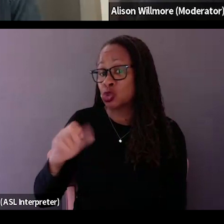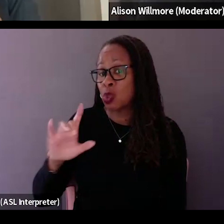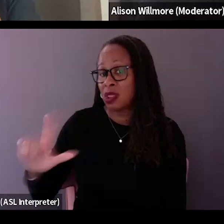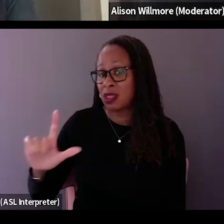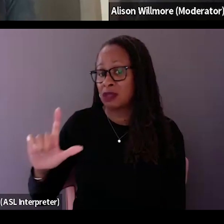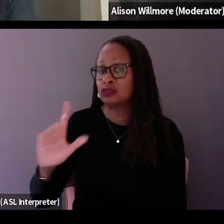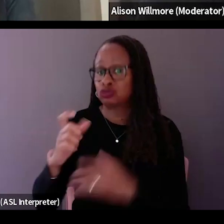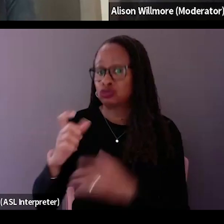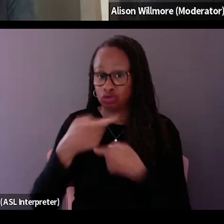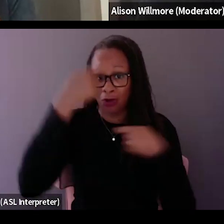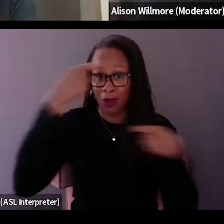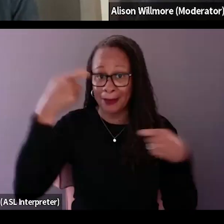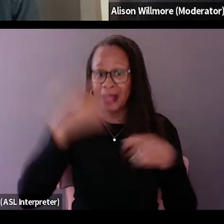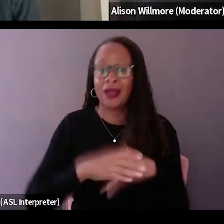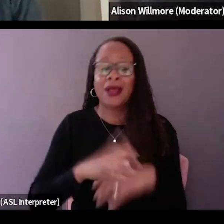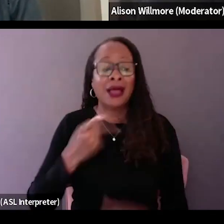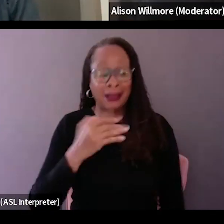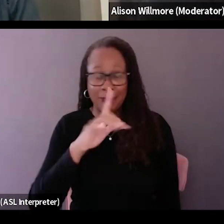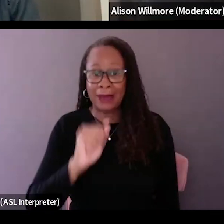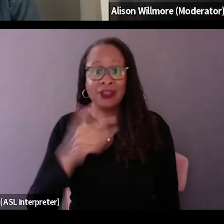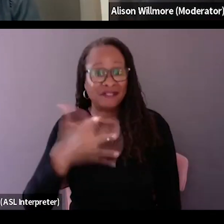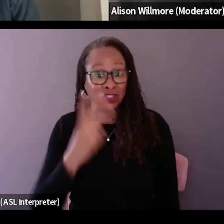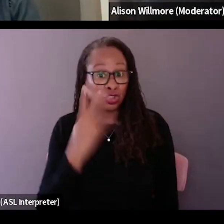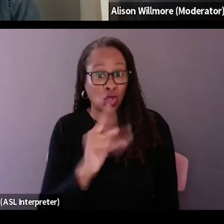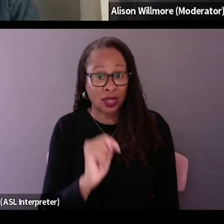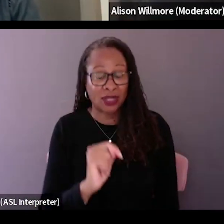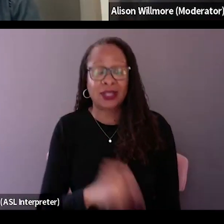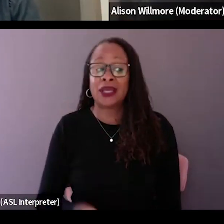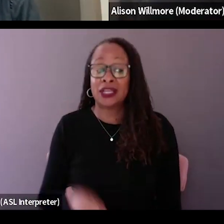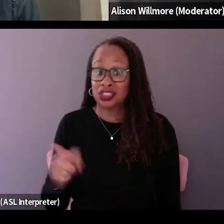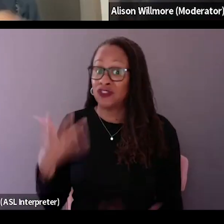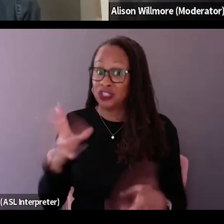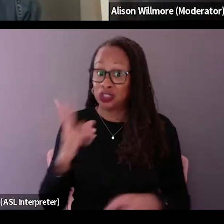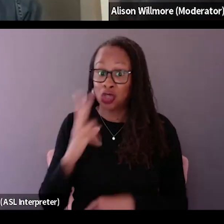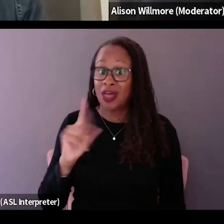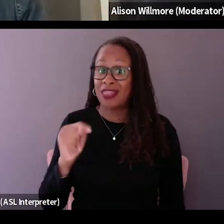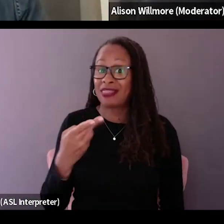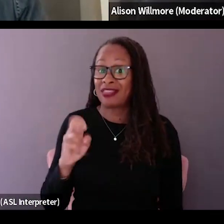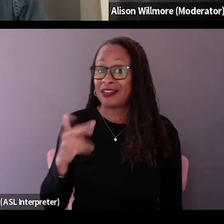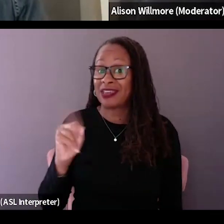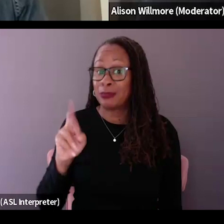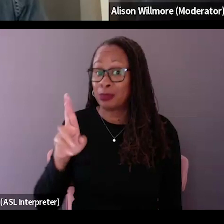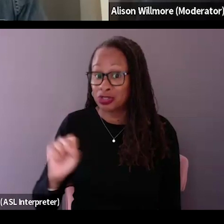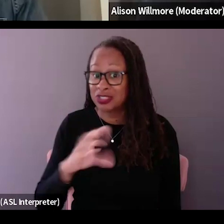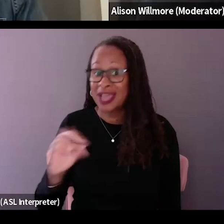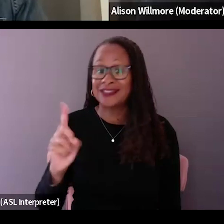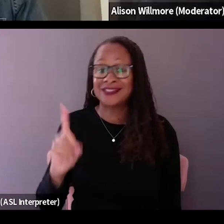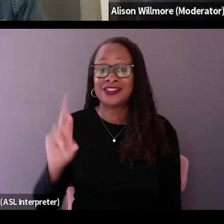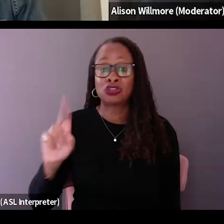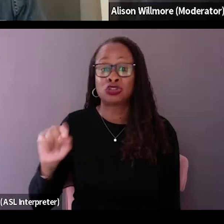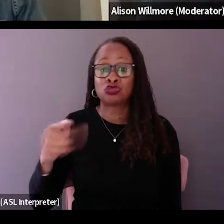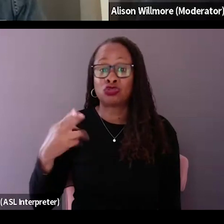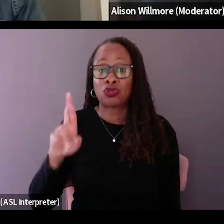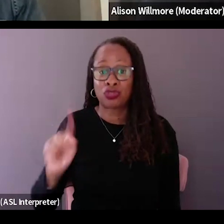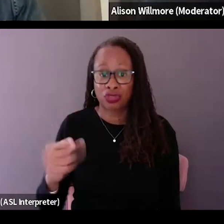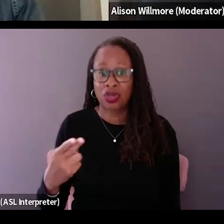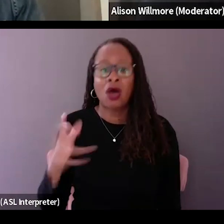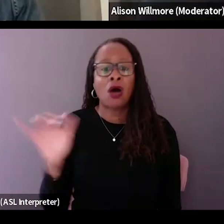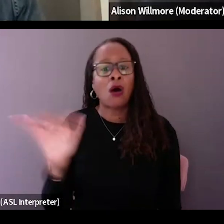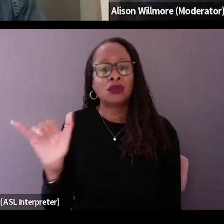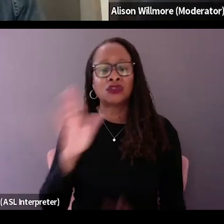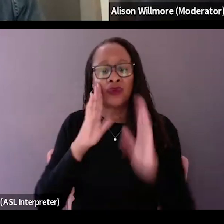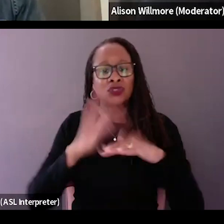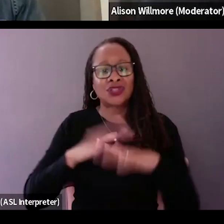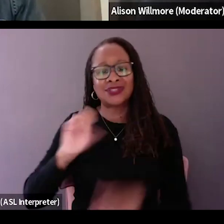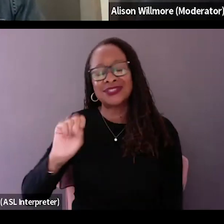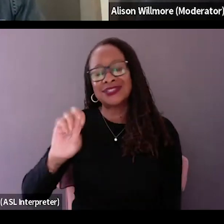and Dr. Ruth obviously focuses a lot on sexuality. So Pamela, I think part of the reason, and I hate ever